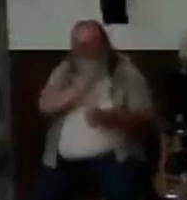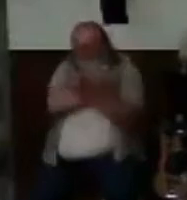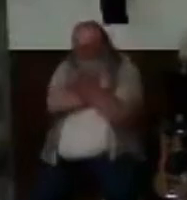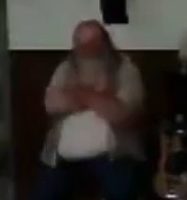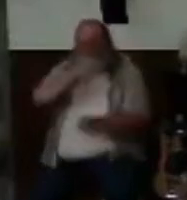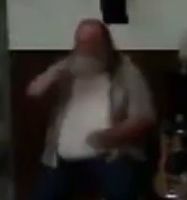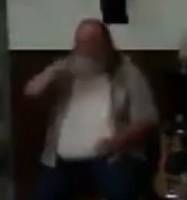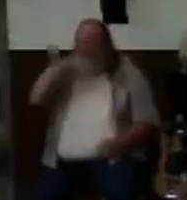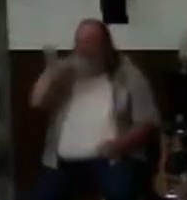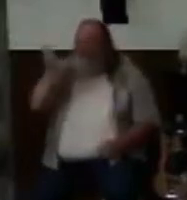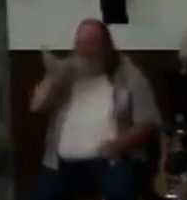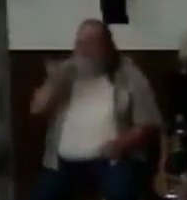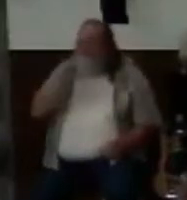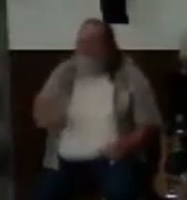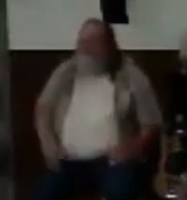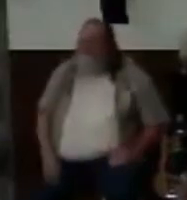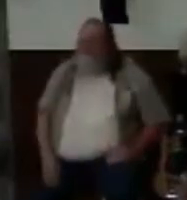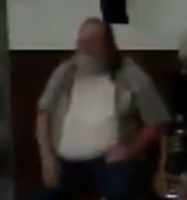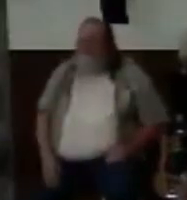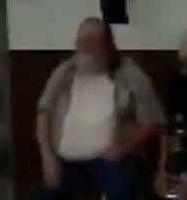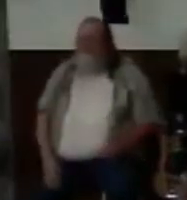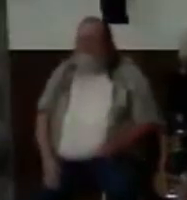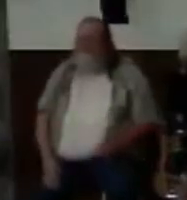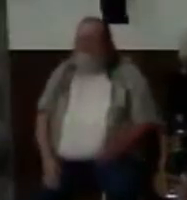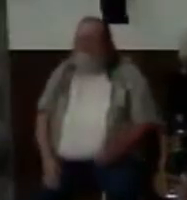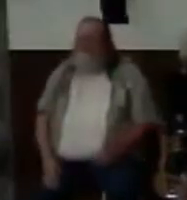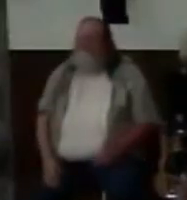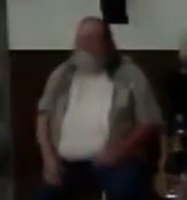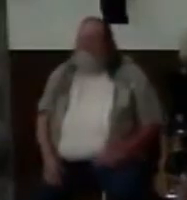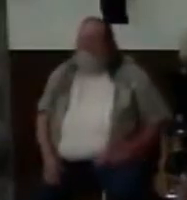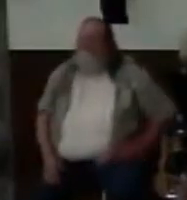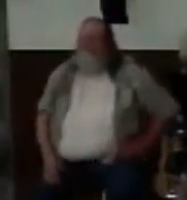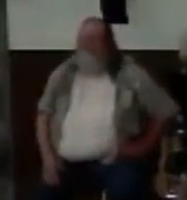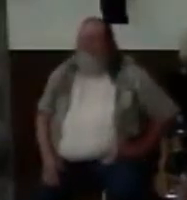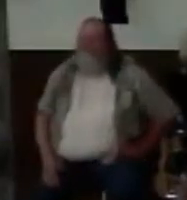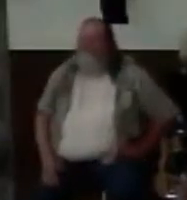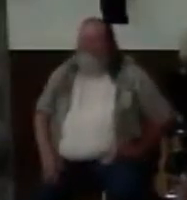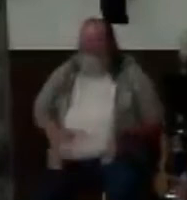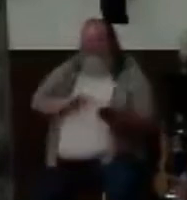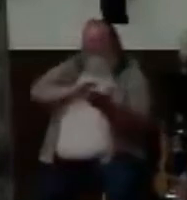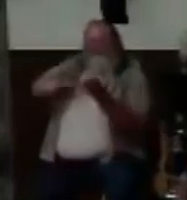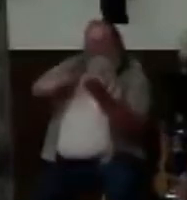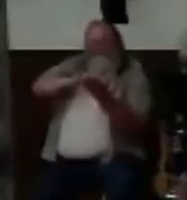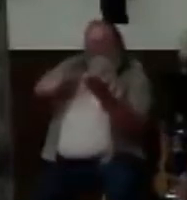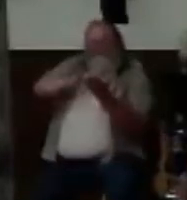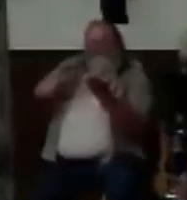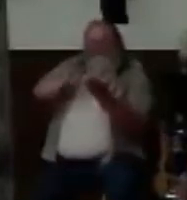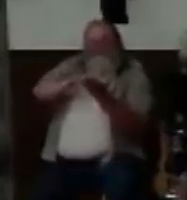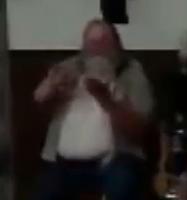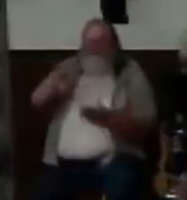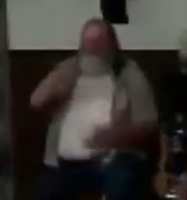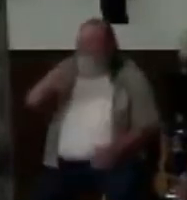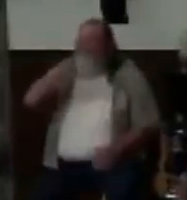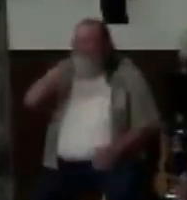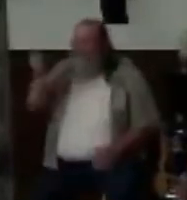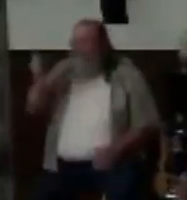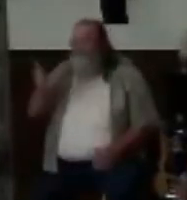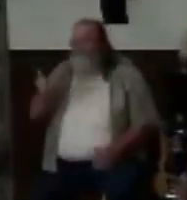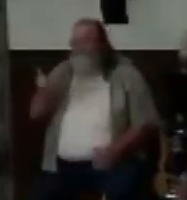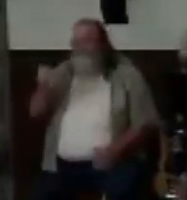commandments God gave Moses, but the importance of forgiving others comes because he first forgave